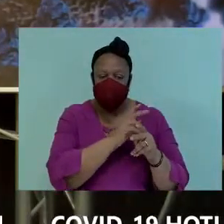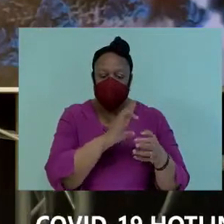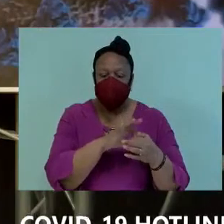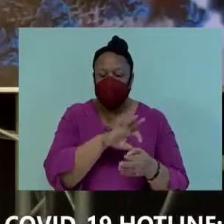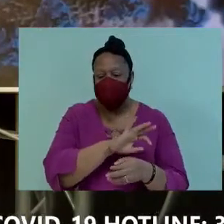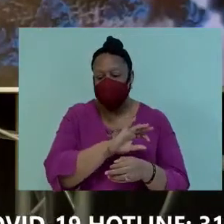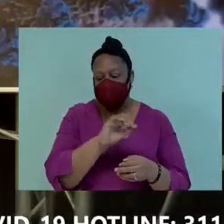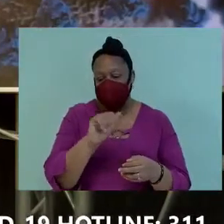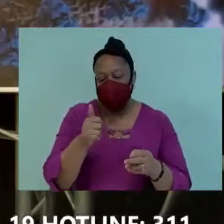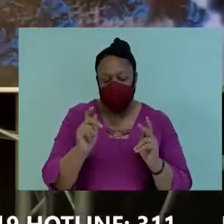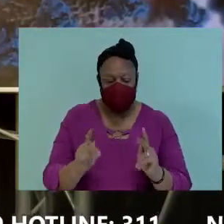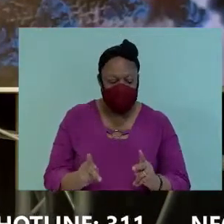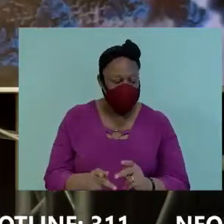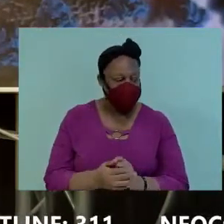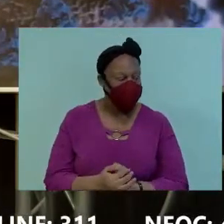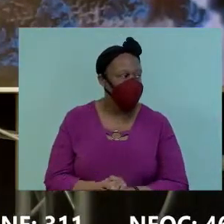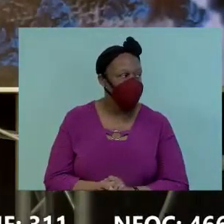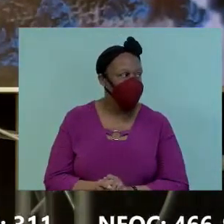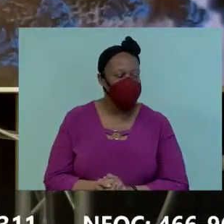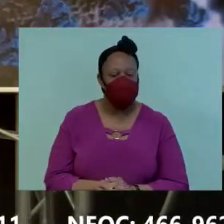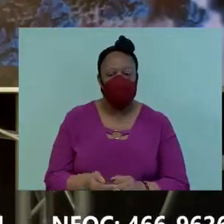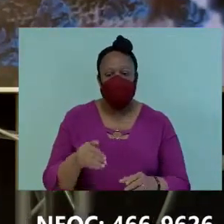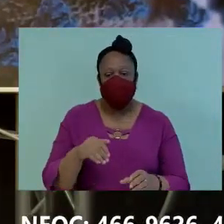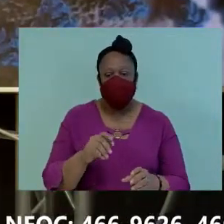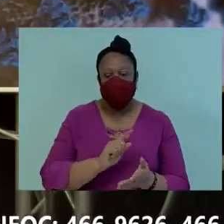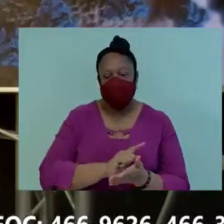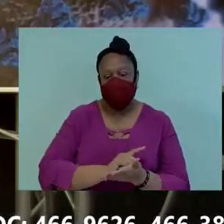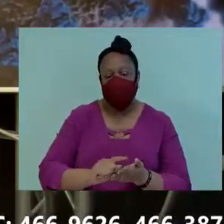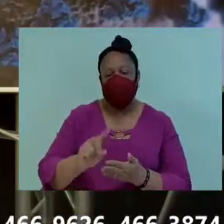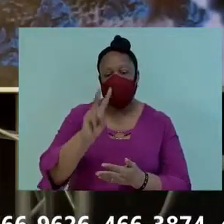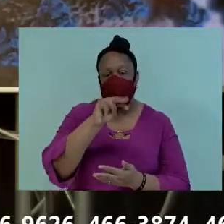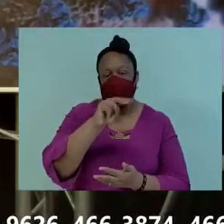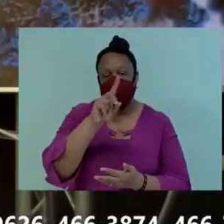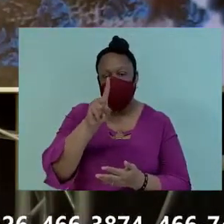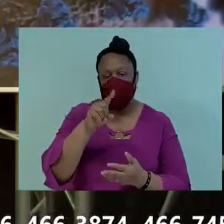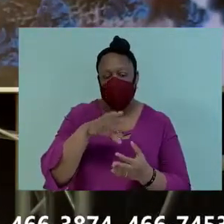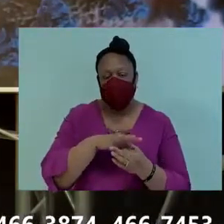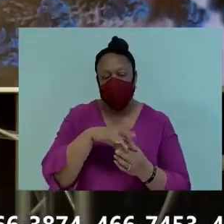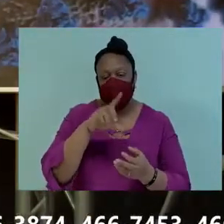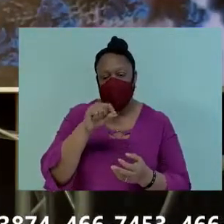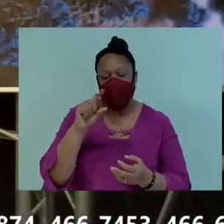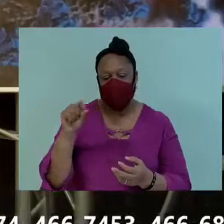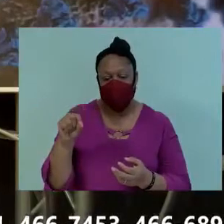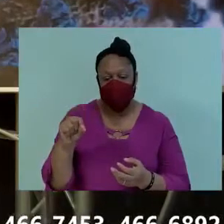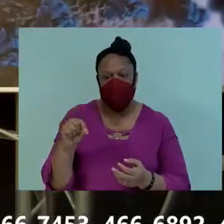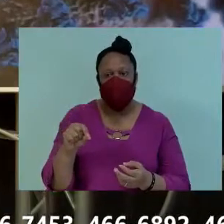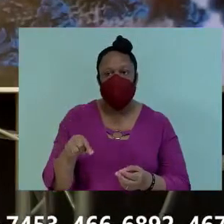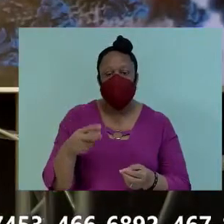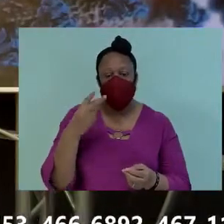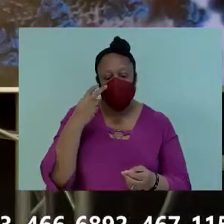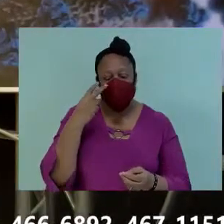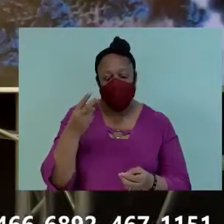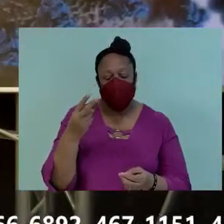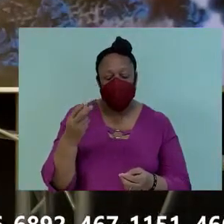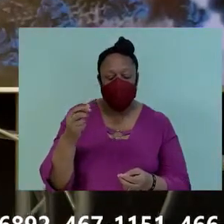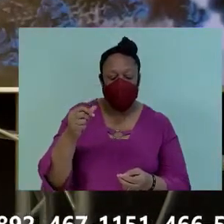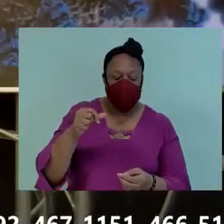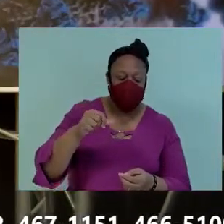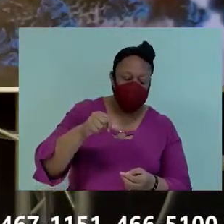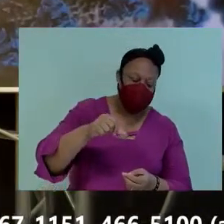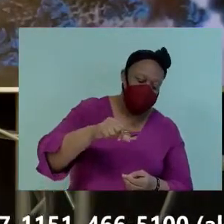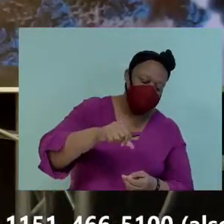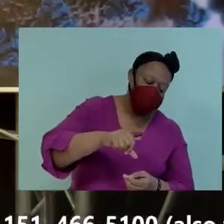latest statistics. In week 21 of 2020, the Federation realized a reduction